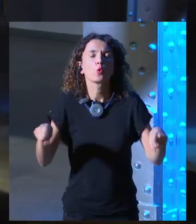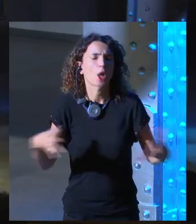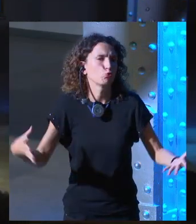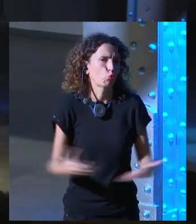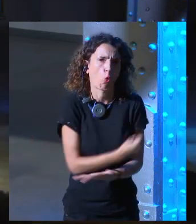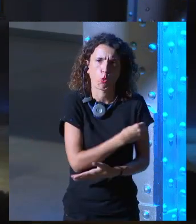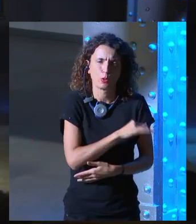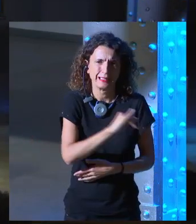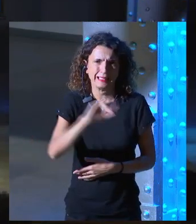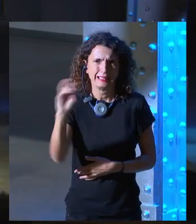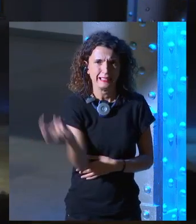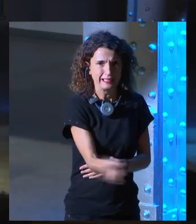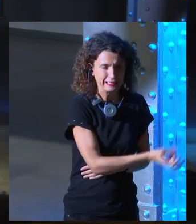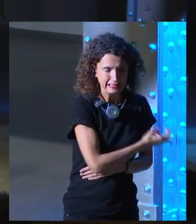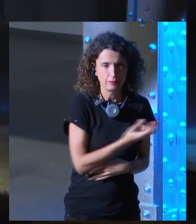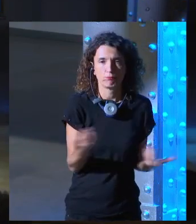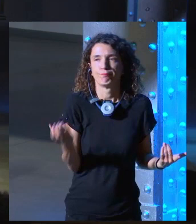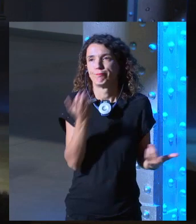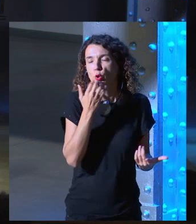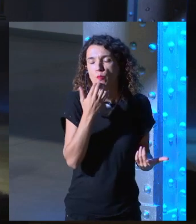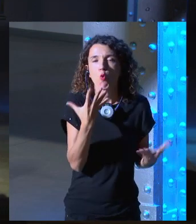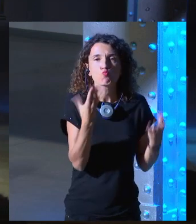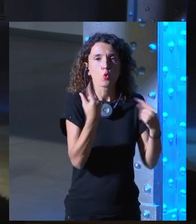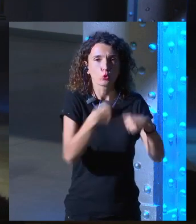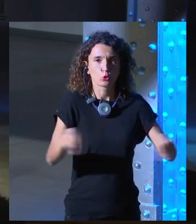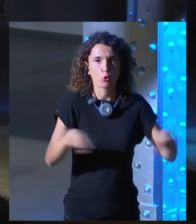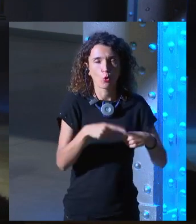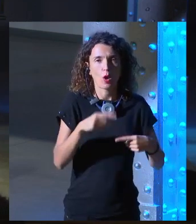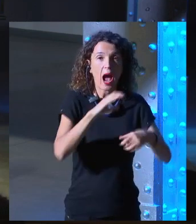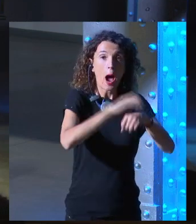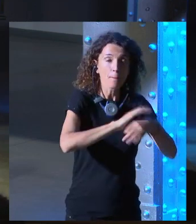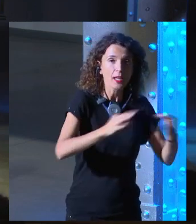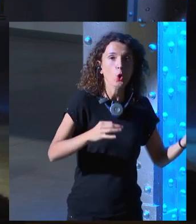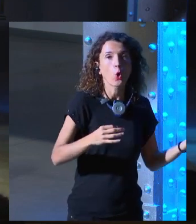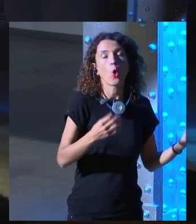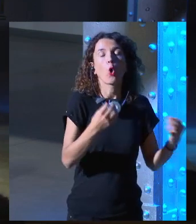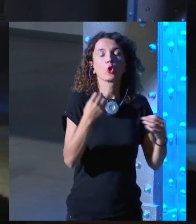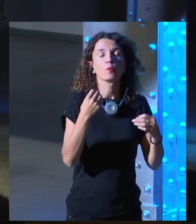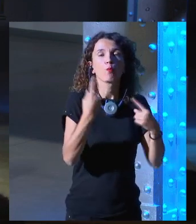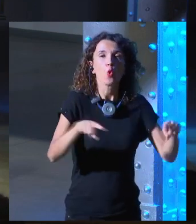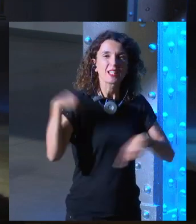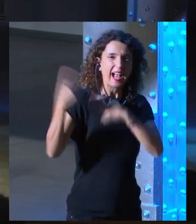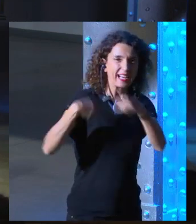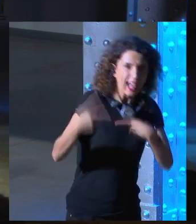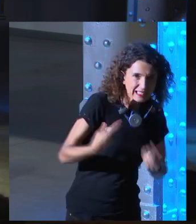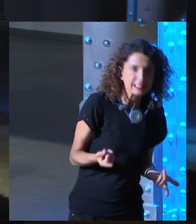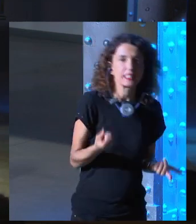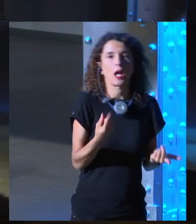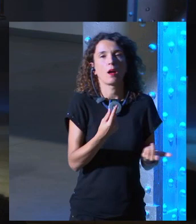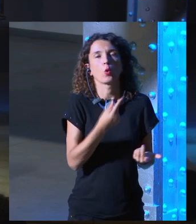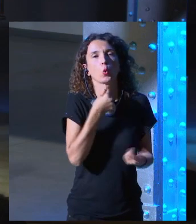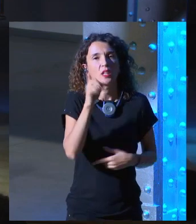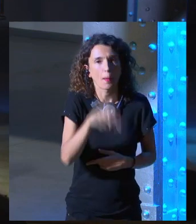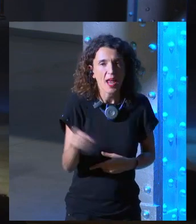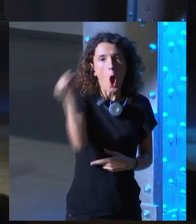mean, I have a lot of friends who are classical musicians, and so I know a lot about classical music, and I love opera. I